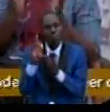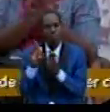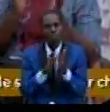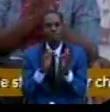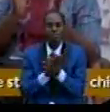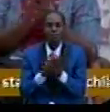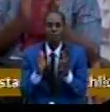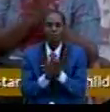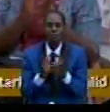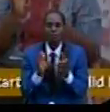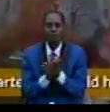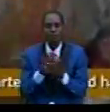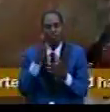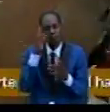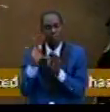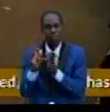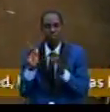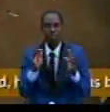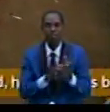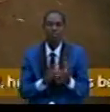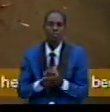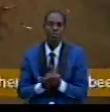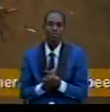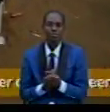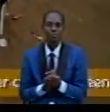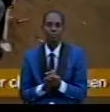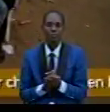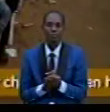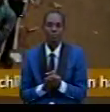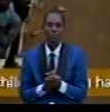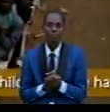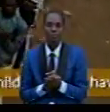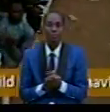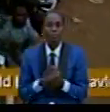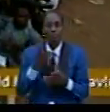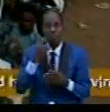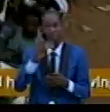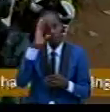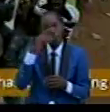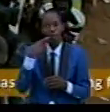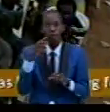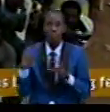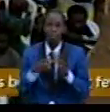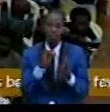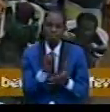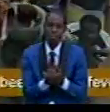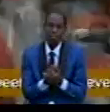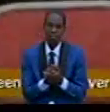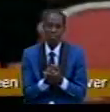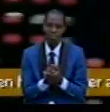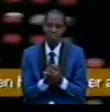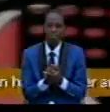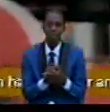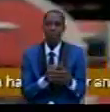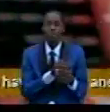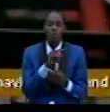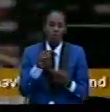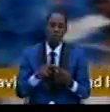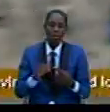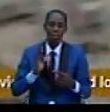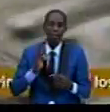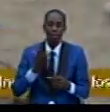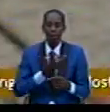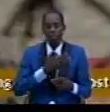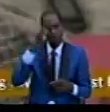for Jesus. The Lord who did that when our father in the Lord prayed